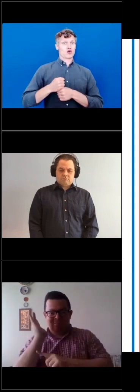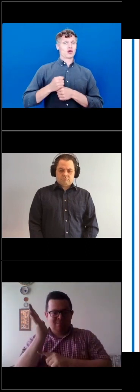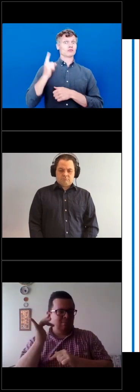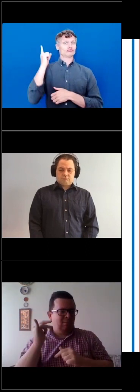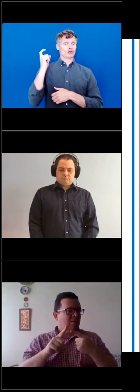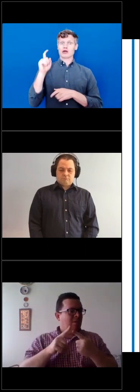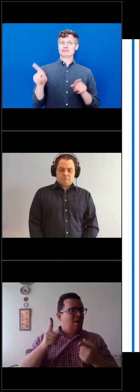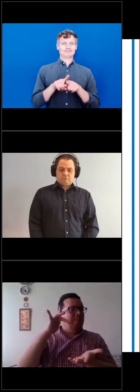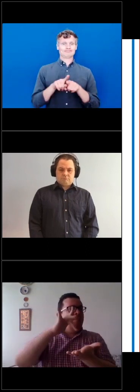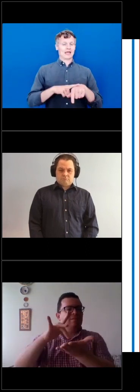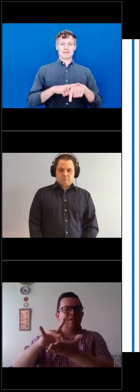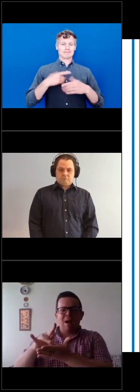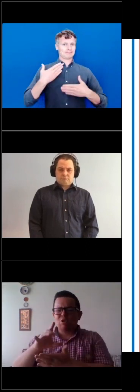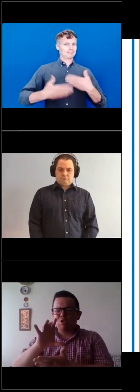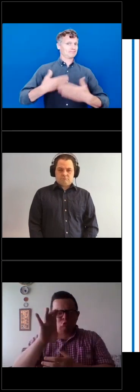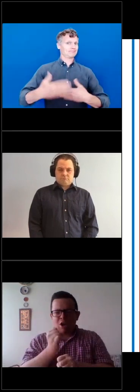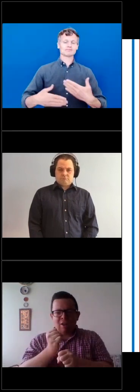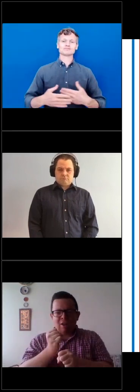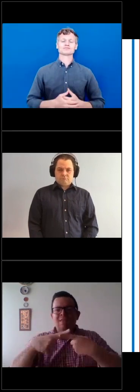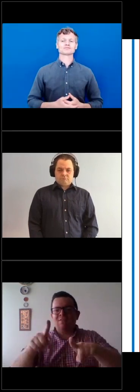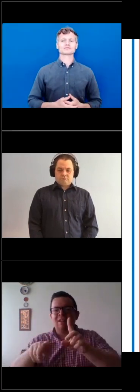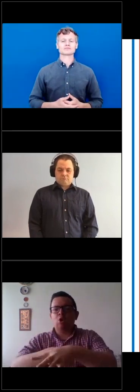with disabilities since a